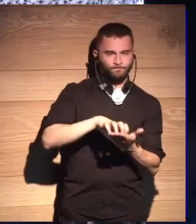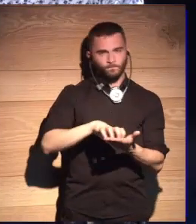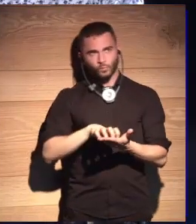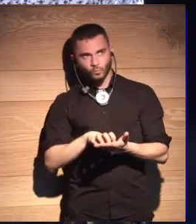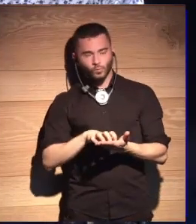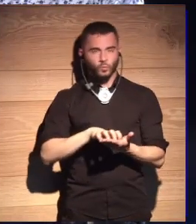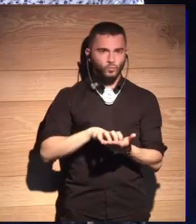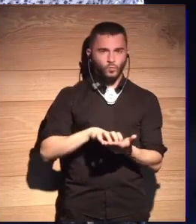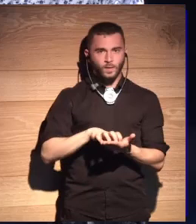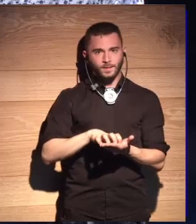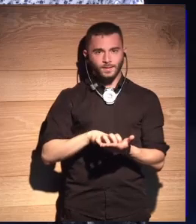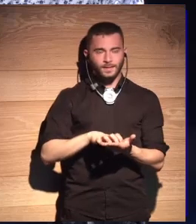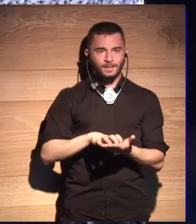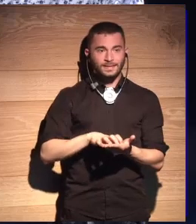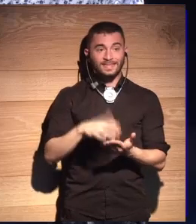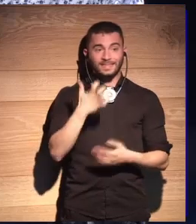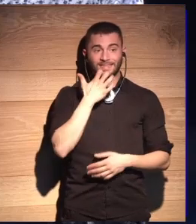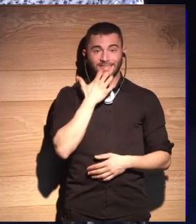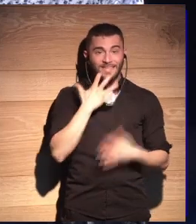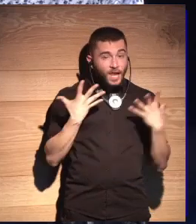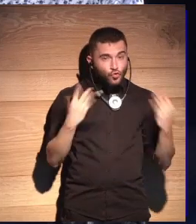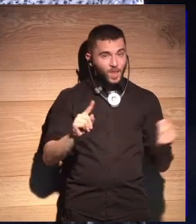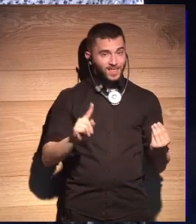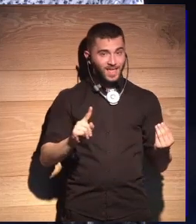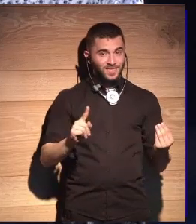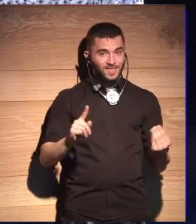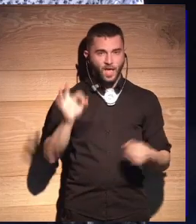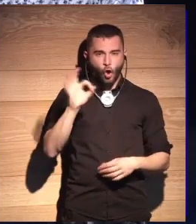I have some doubts as to whether it is,